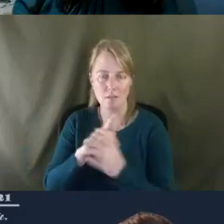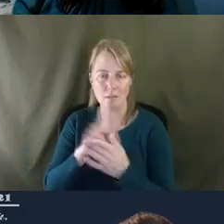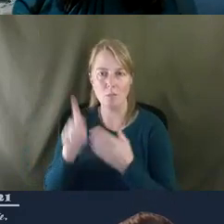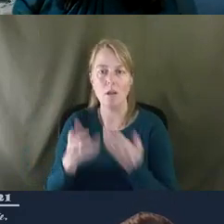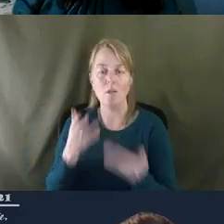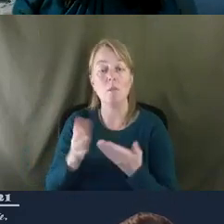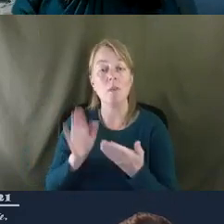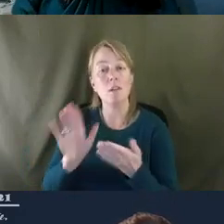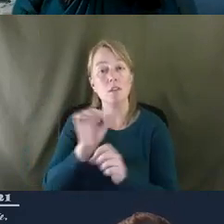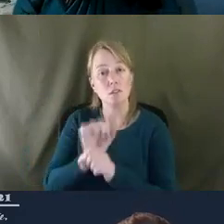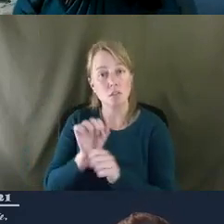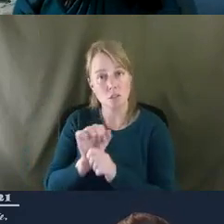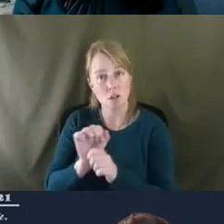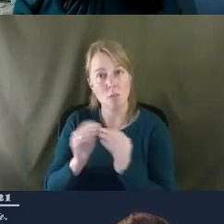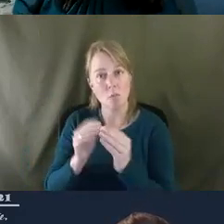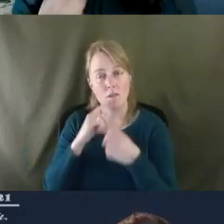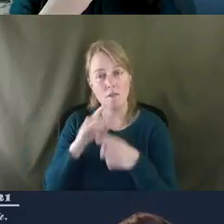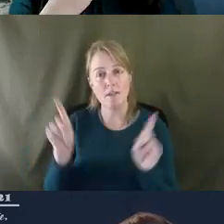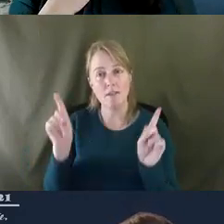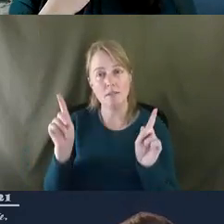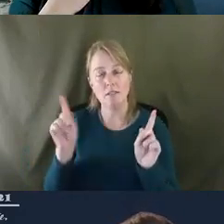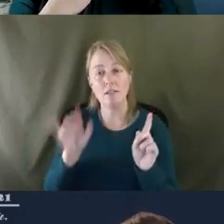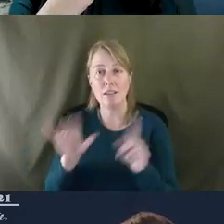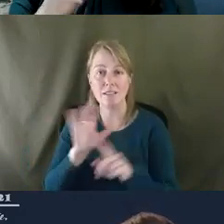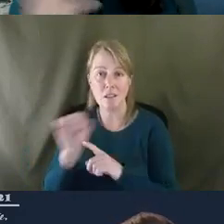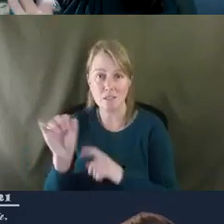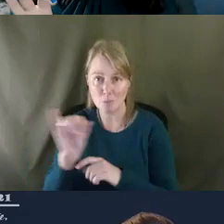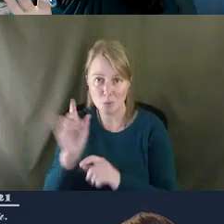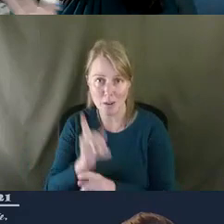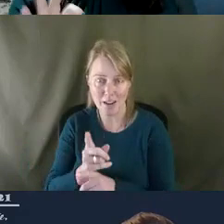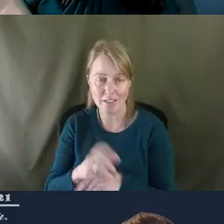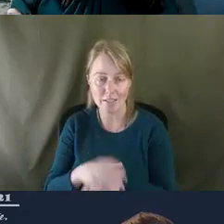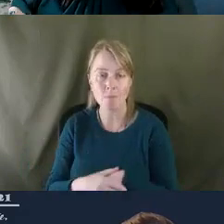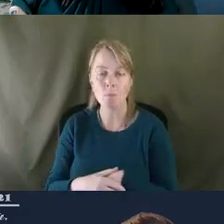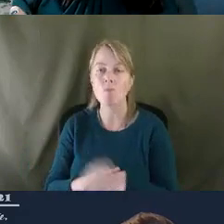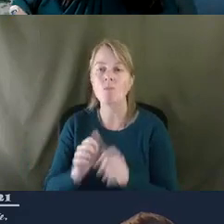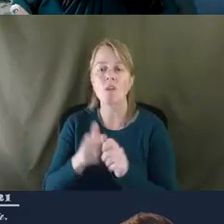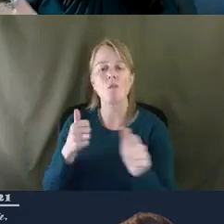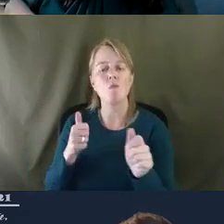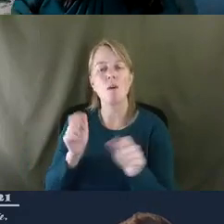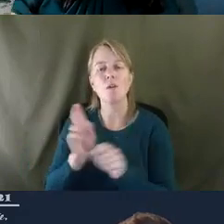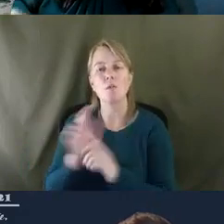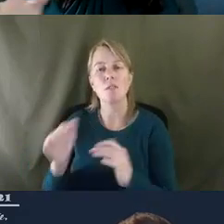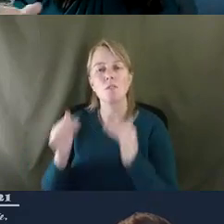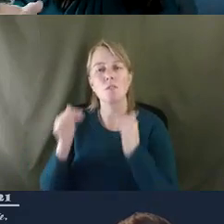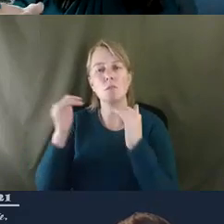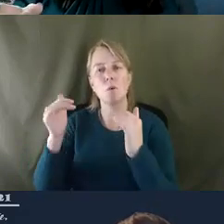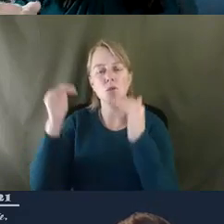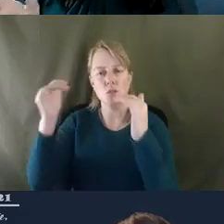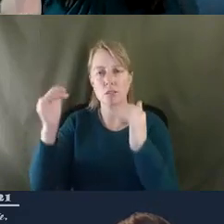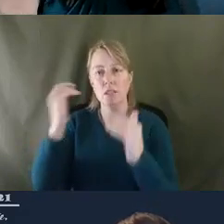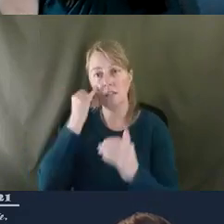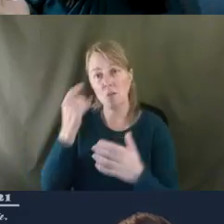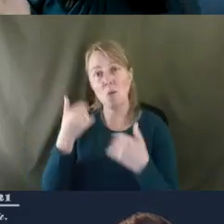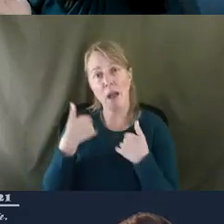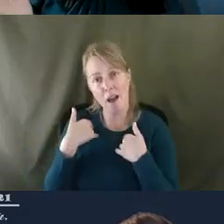more effectively now. And how awesome is that, right? So I would steer clear of using promotion rates. Sure, if you've got some, you